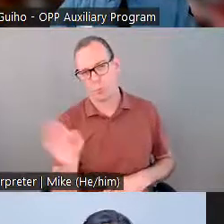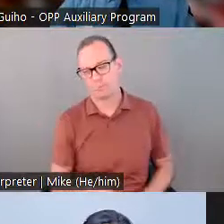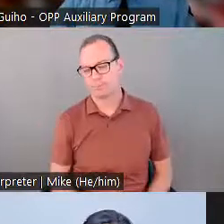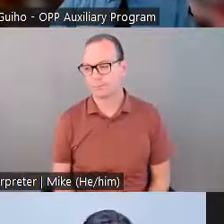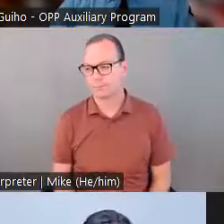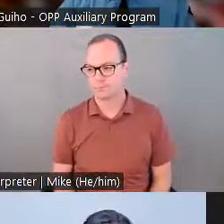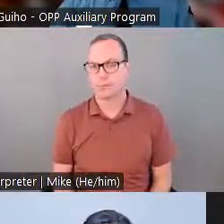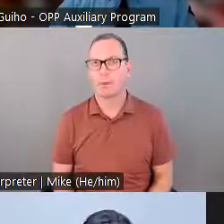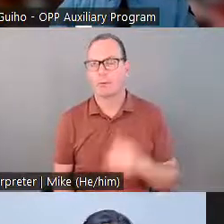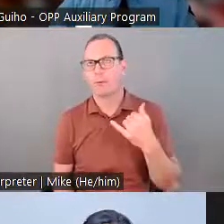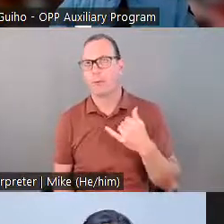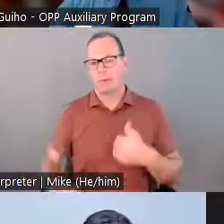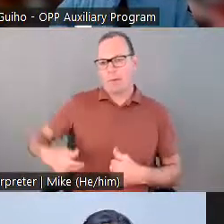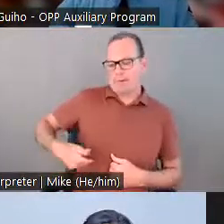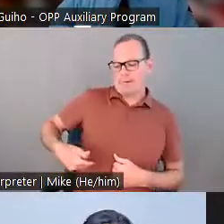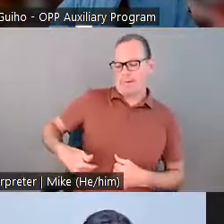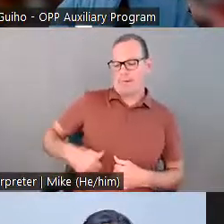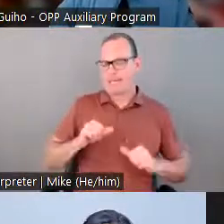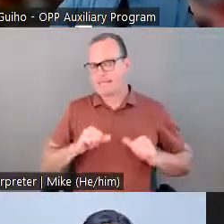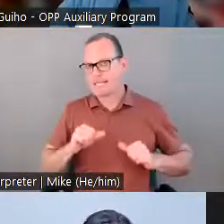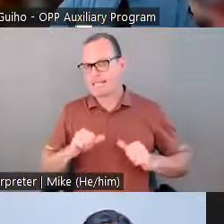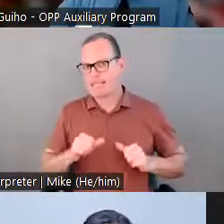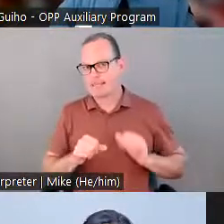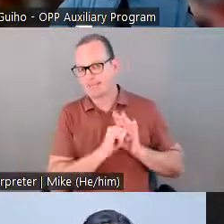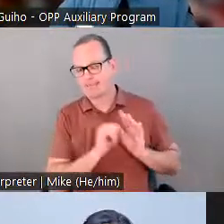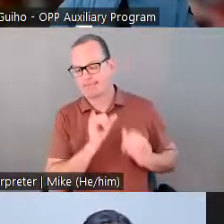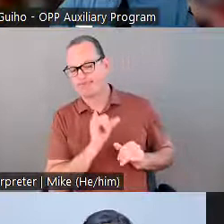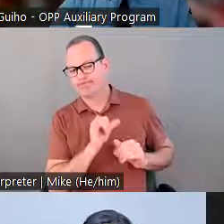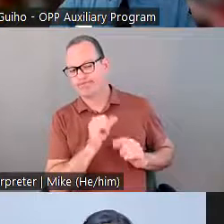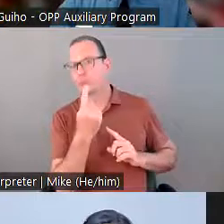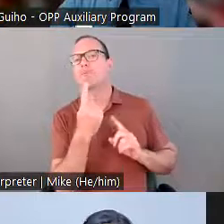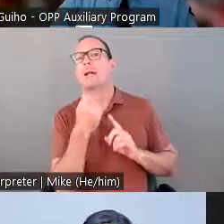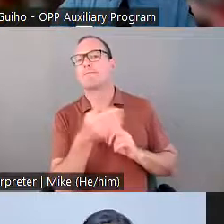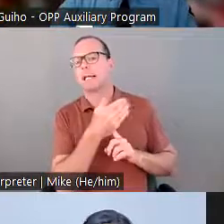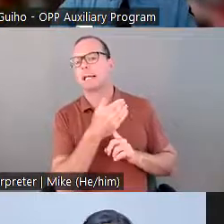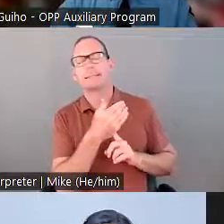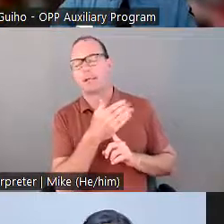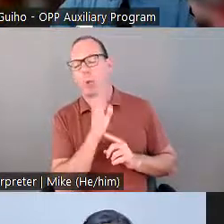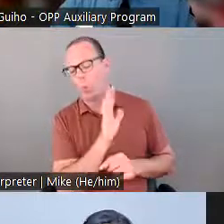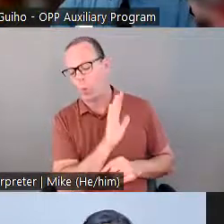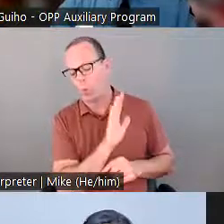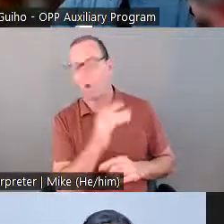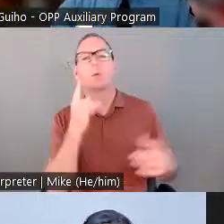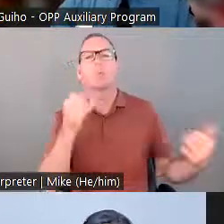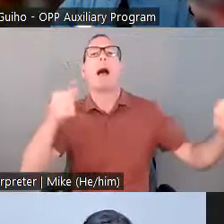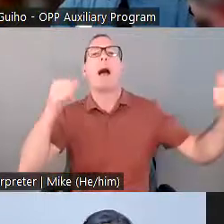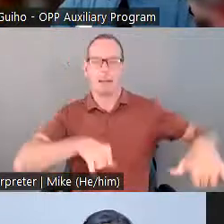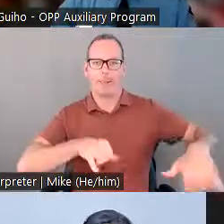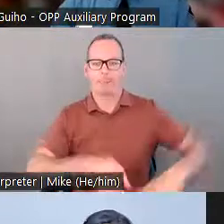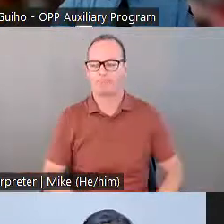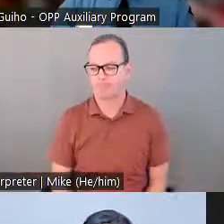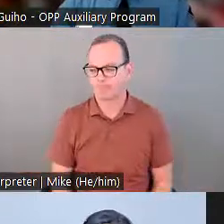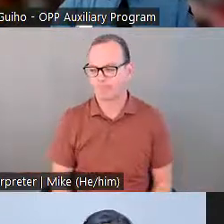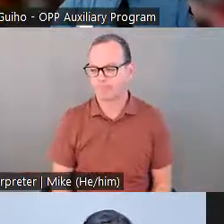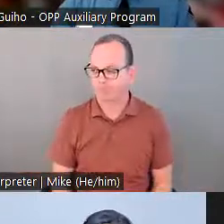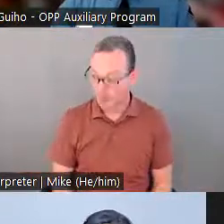in our assumptions. And then emails, texts, social media, unsolicited emails. So you're getting emails all of a sudden